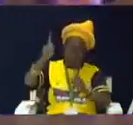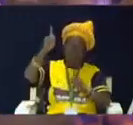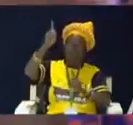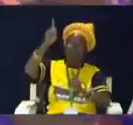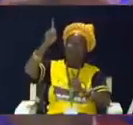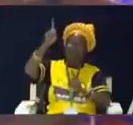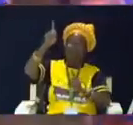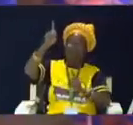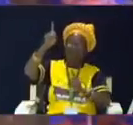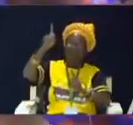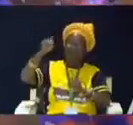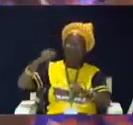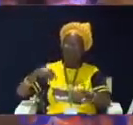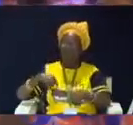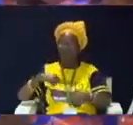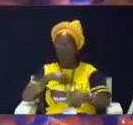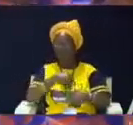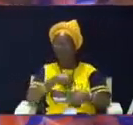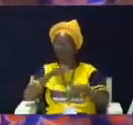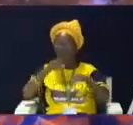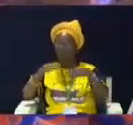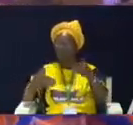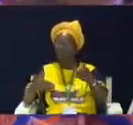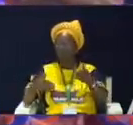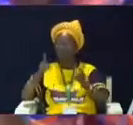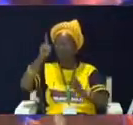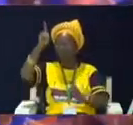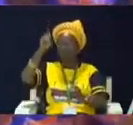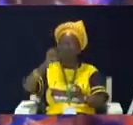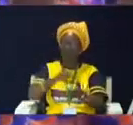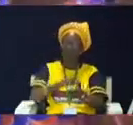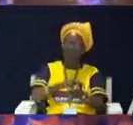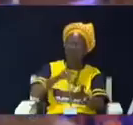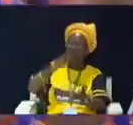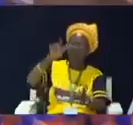Jehovah Nissi is your name.